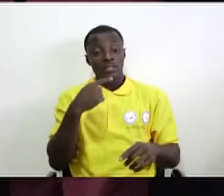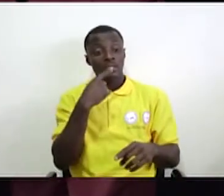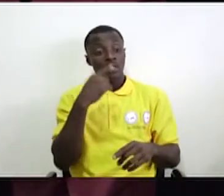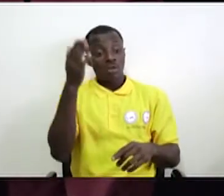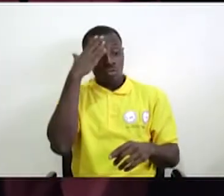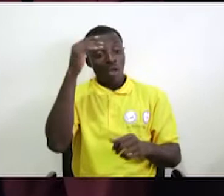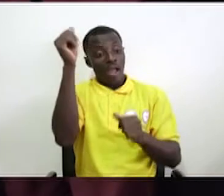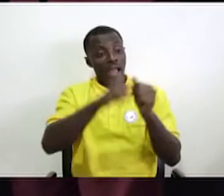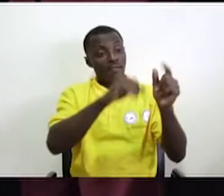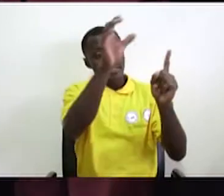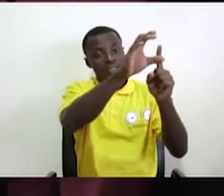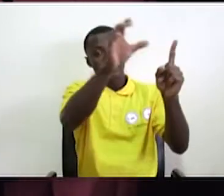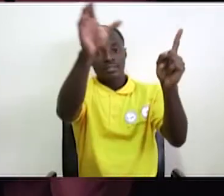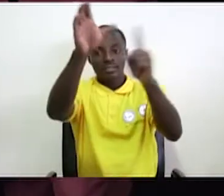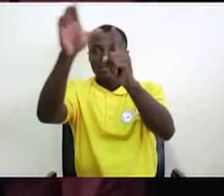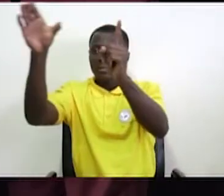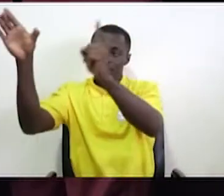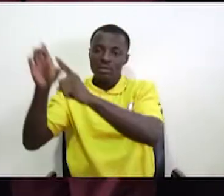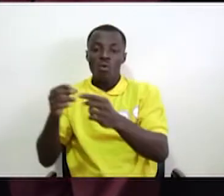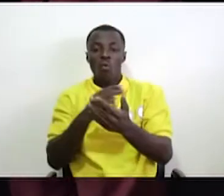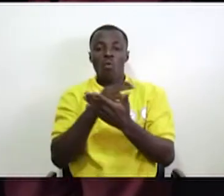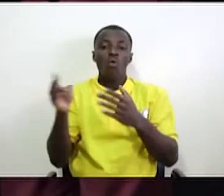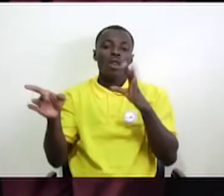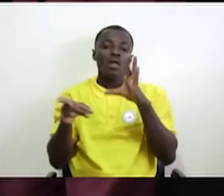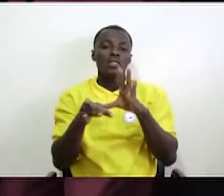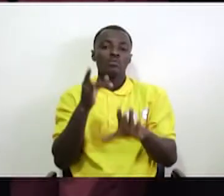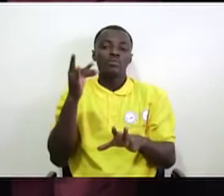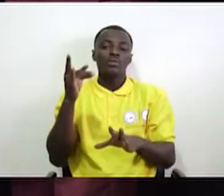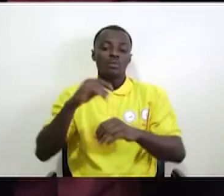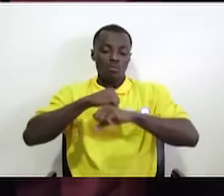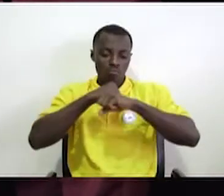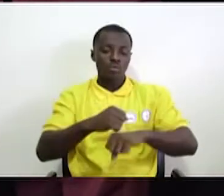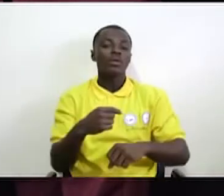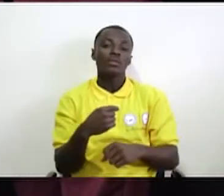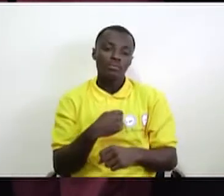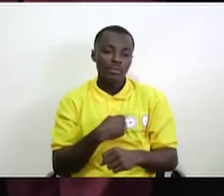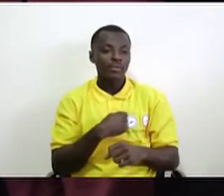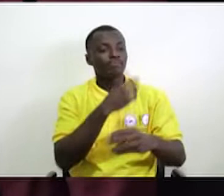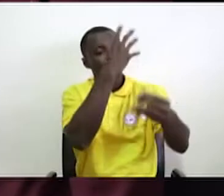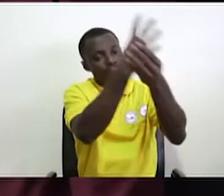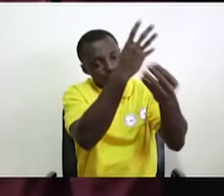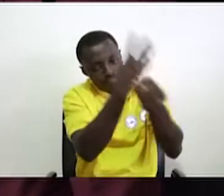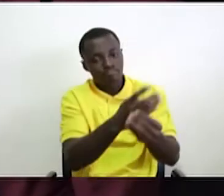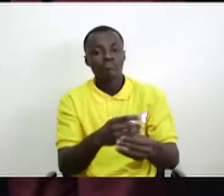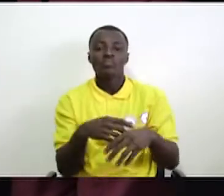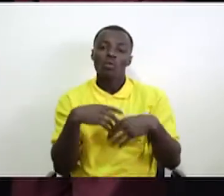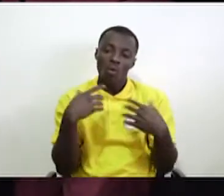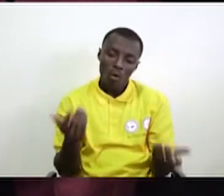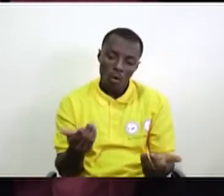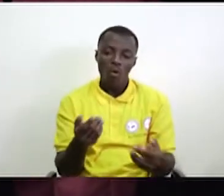every city, the Holy Spirit warns me that prisons and hardships